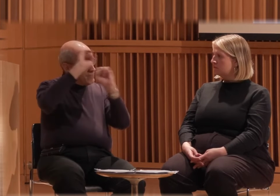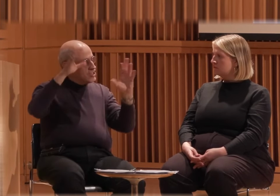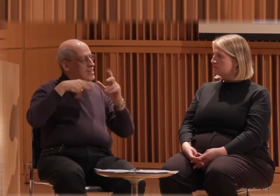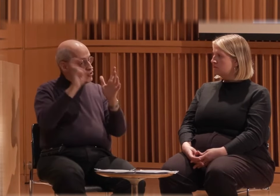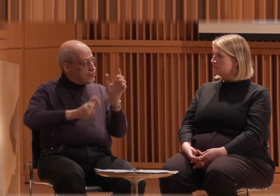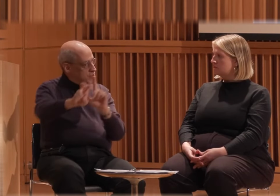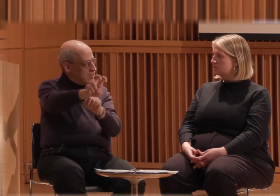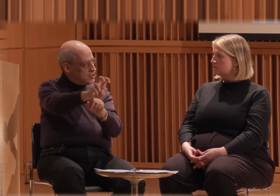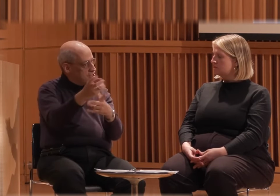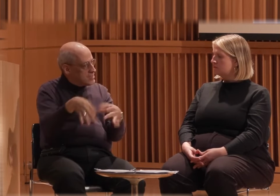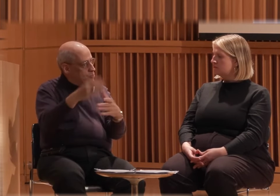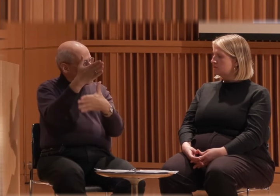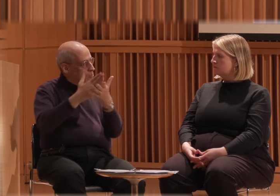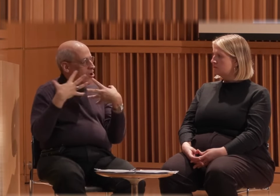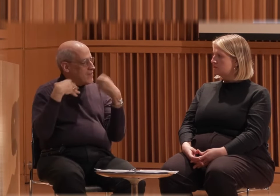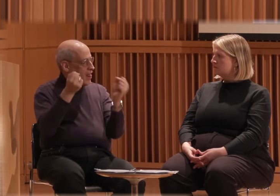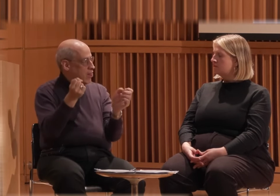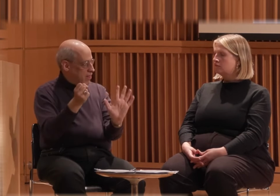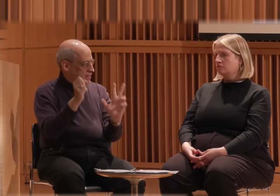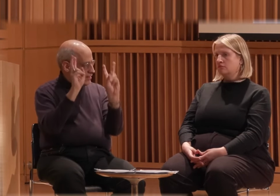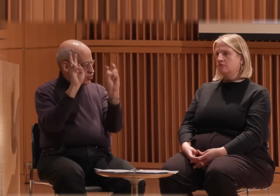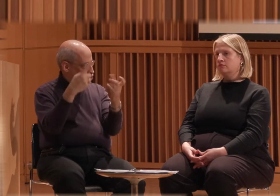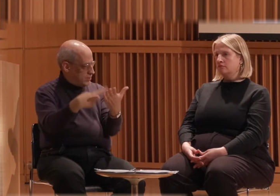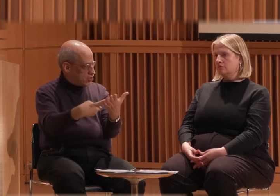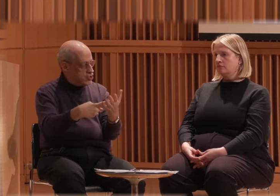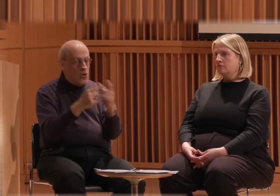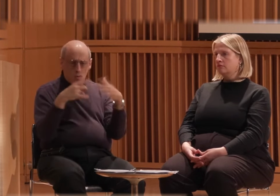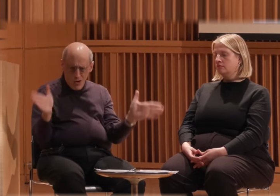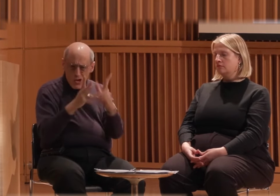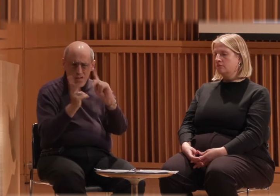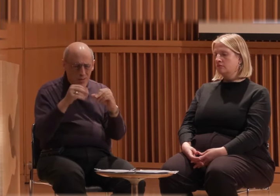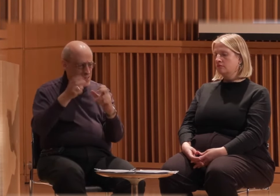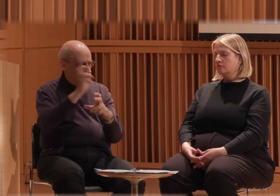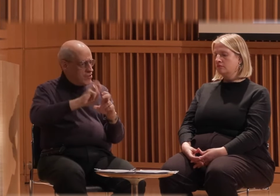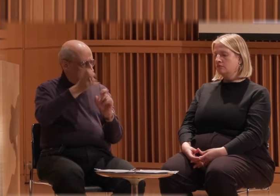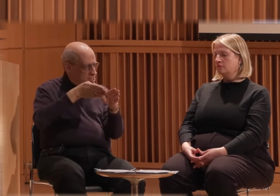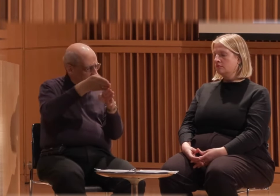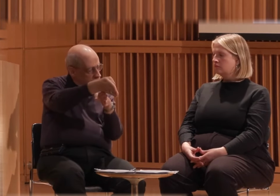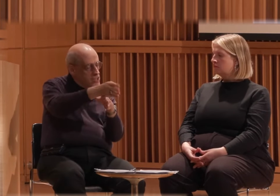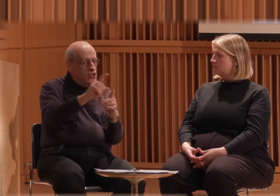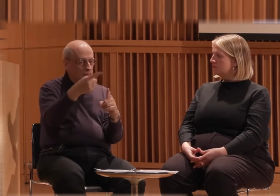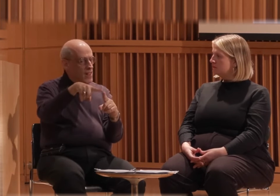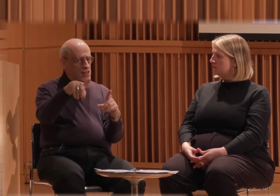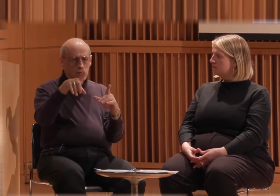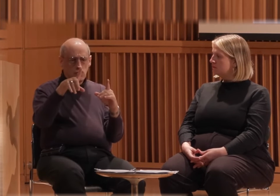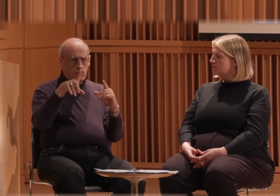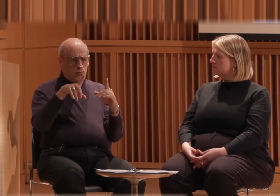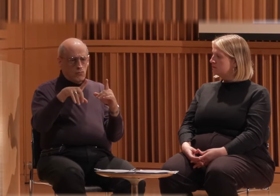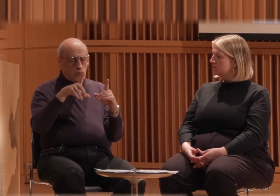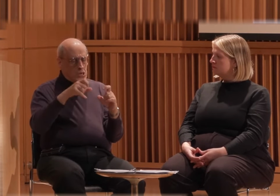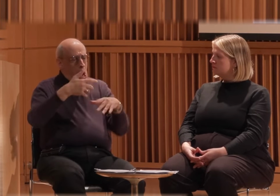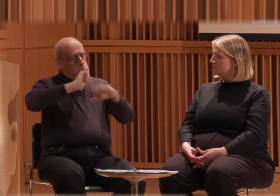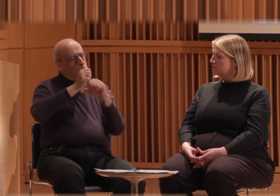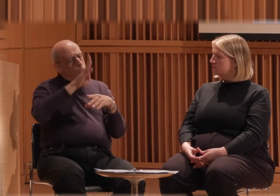transportation as an important public health issue, and it would encourage people in the transportation sector to not only map out